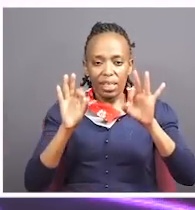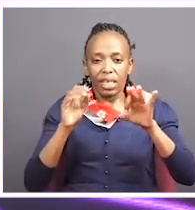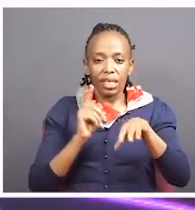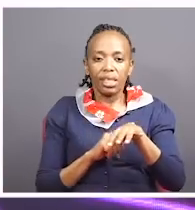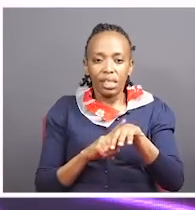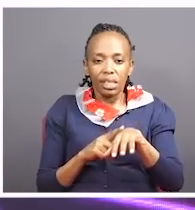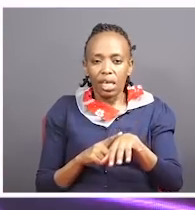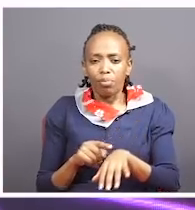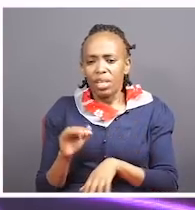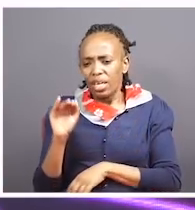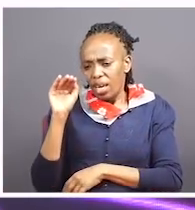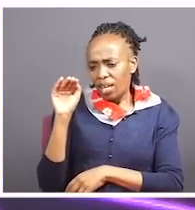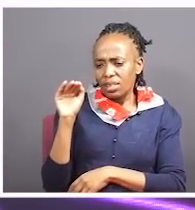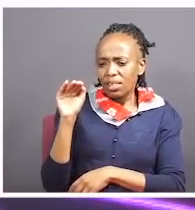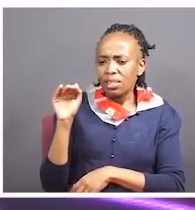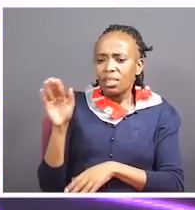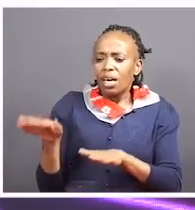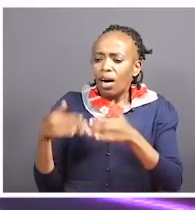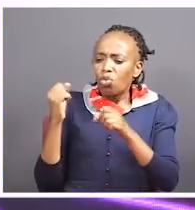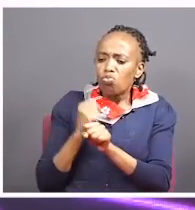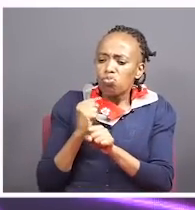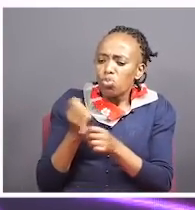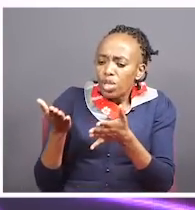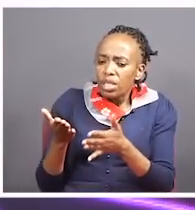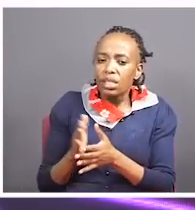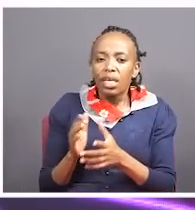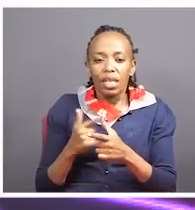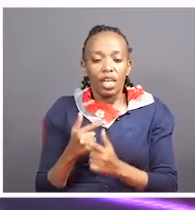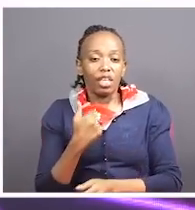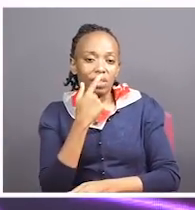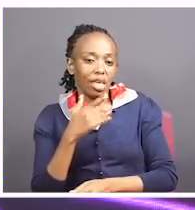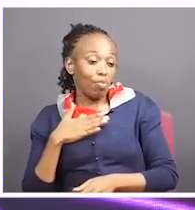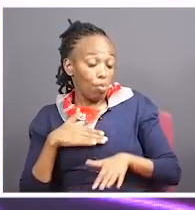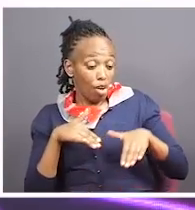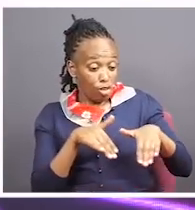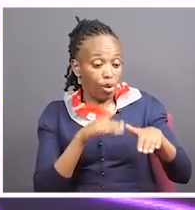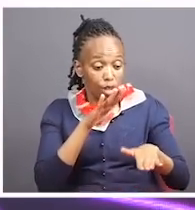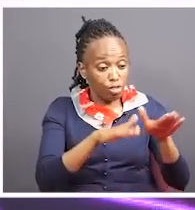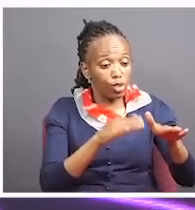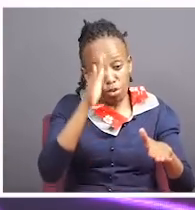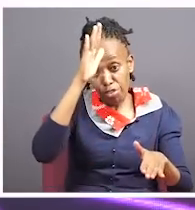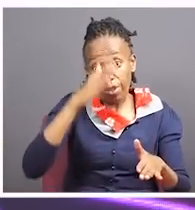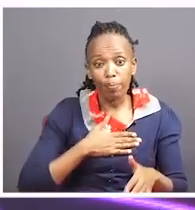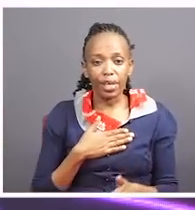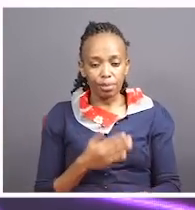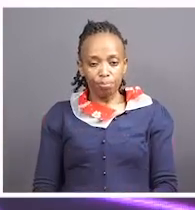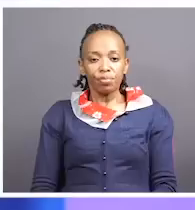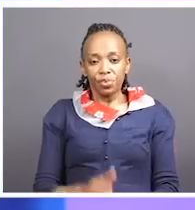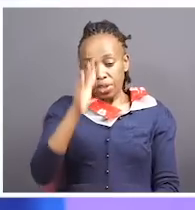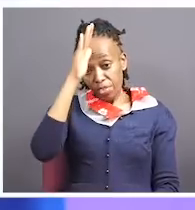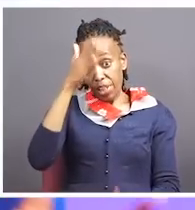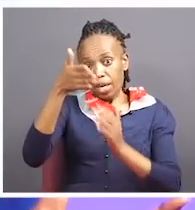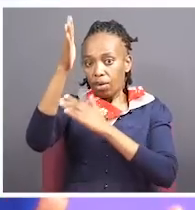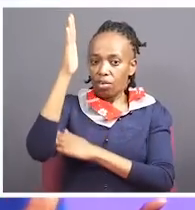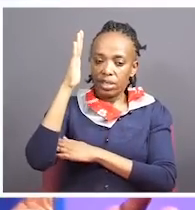excellent. It is when they ask you, how it comes you do this work like this? You say, I am following the footsteps of my Father.